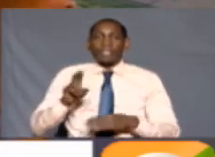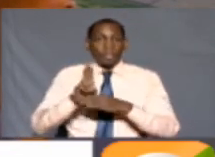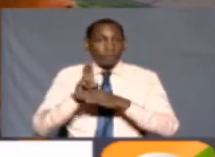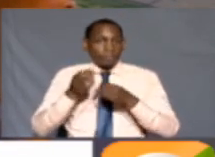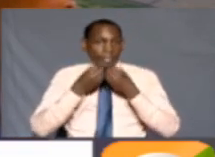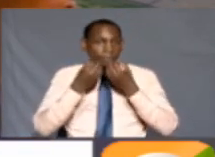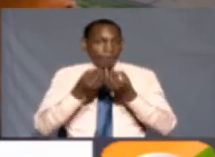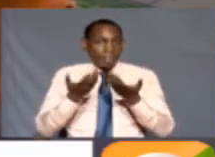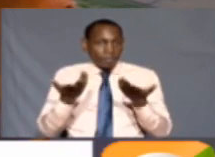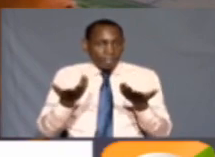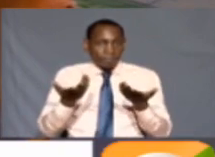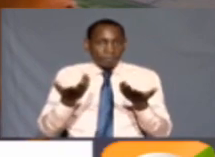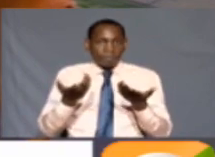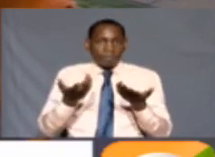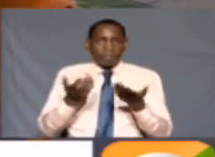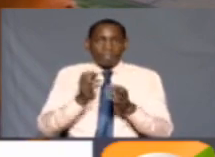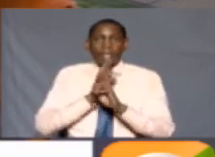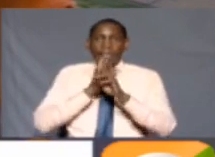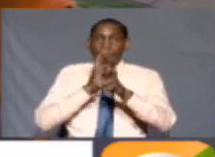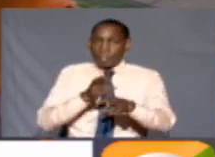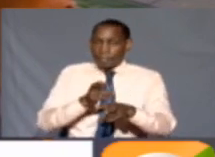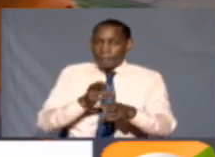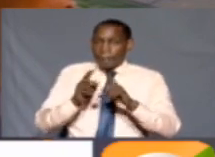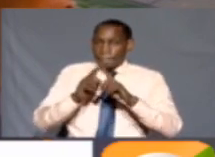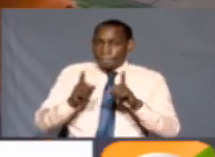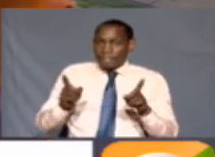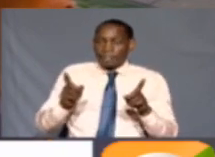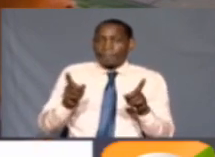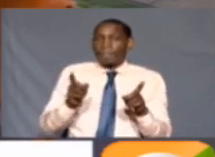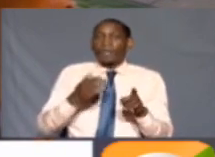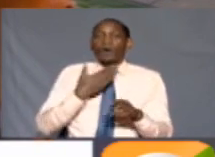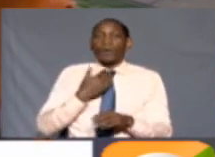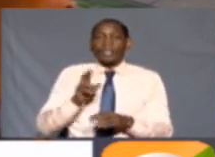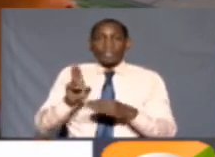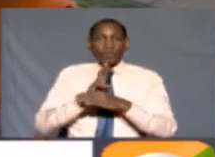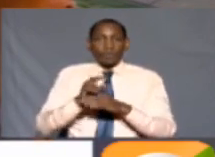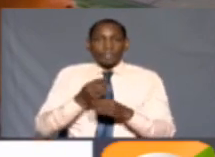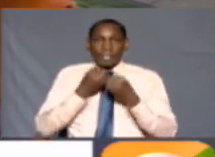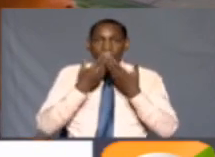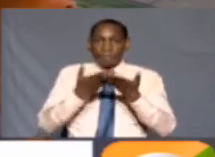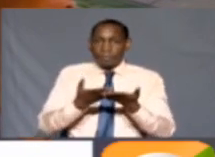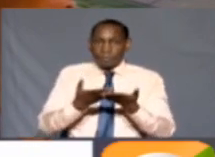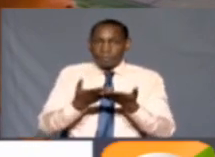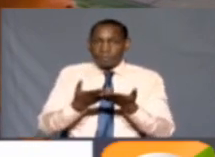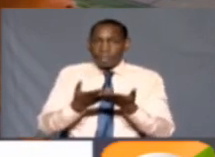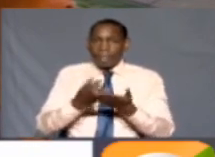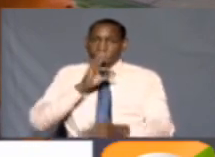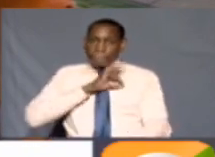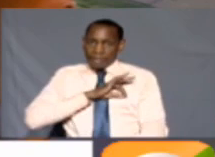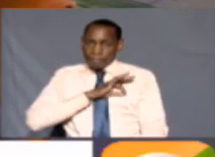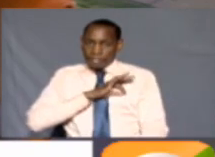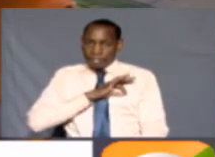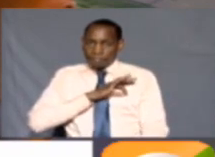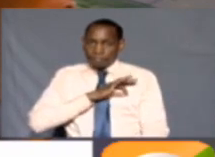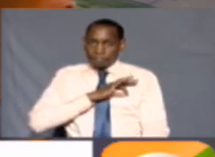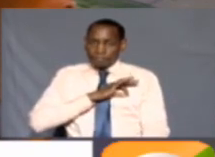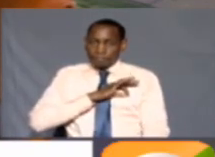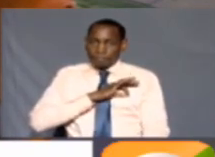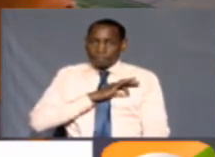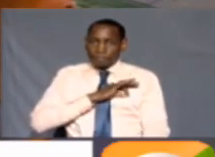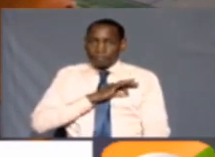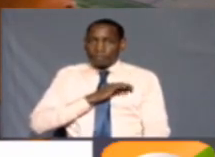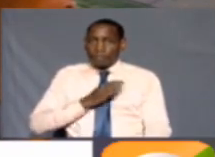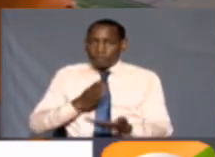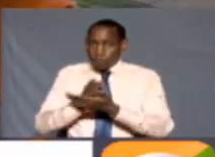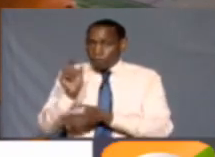information, although you may report it in good faith, but they might want to use that information to extract, yeah, some benefit from